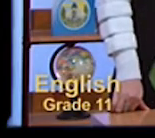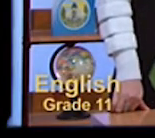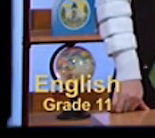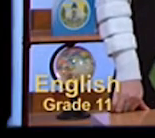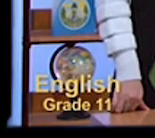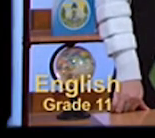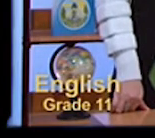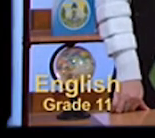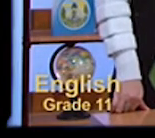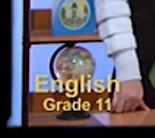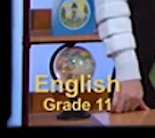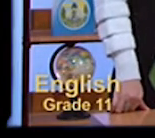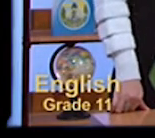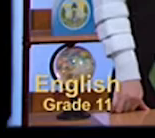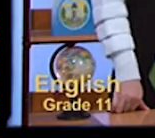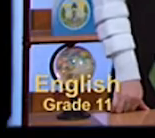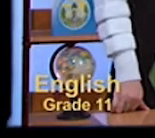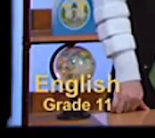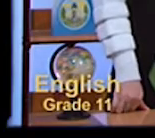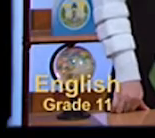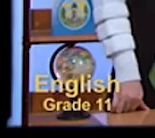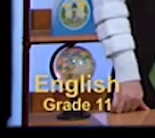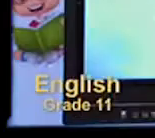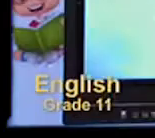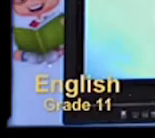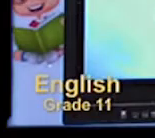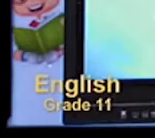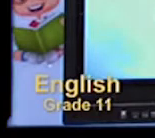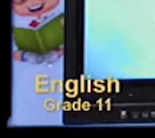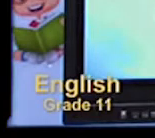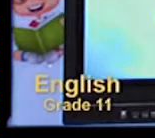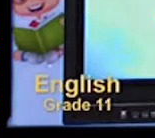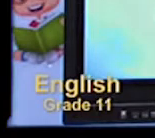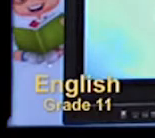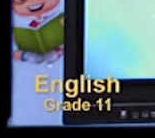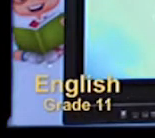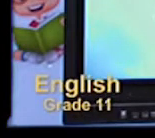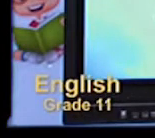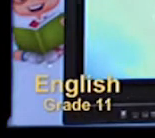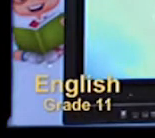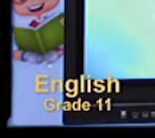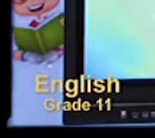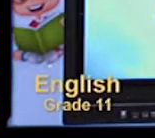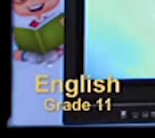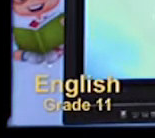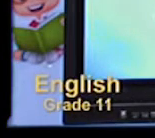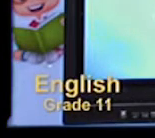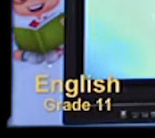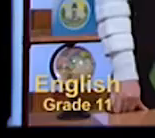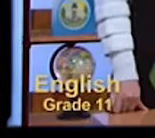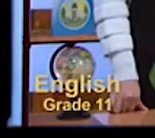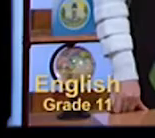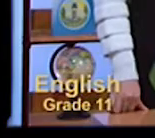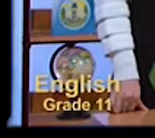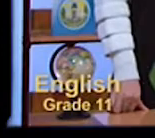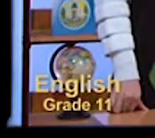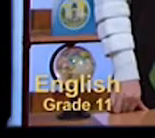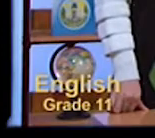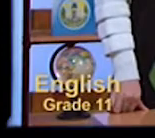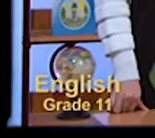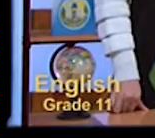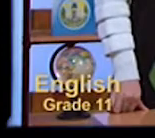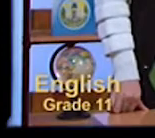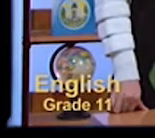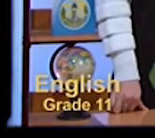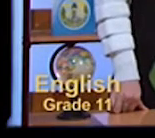English teachers to get their feedback and your marks. So that's all for today. Thank you for your attention. See you next